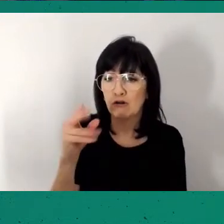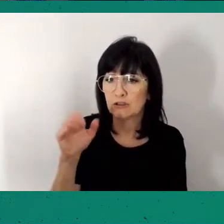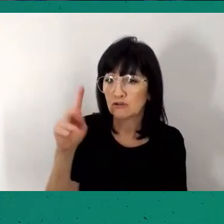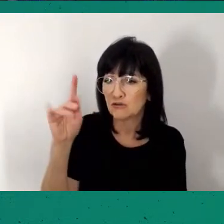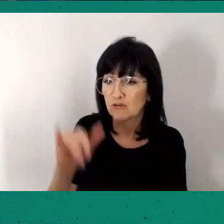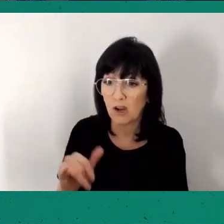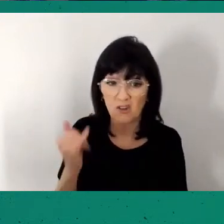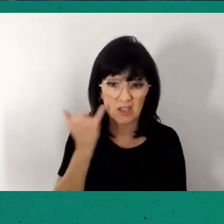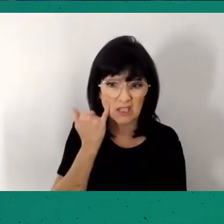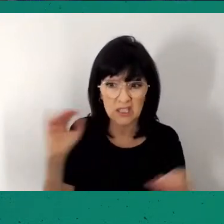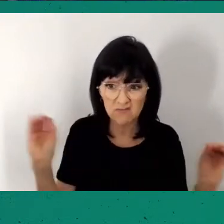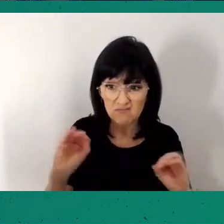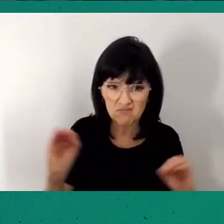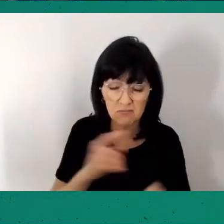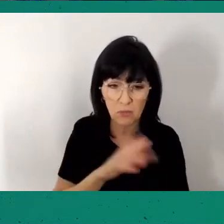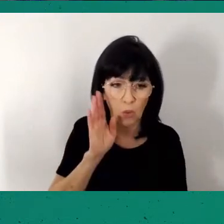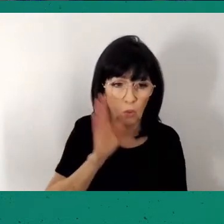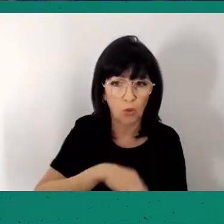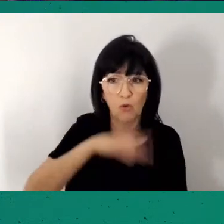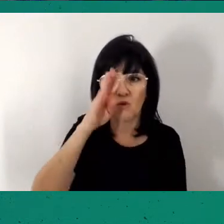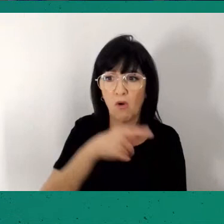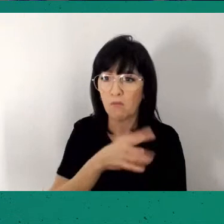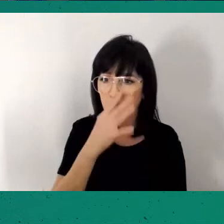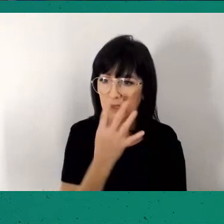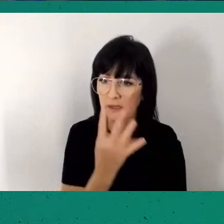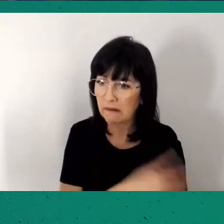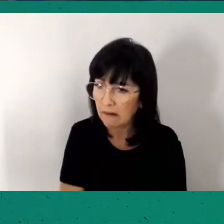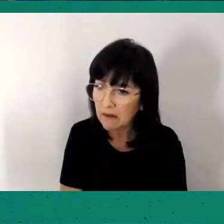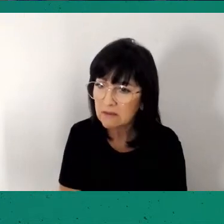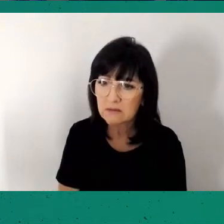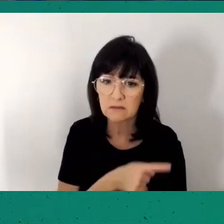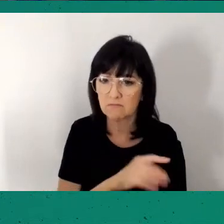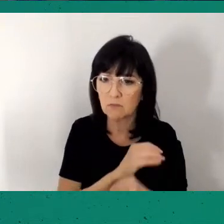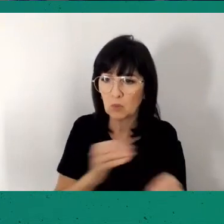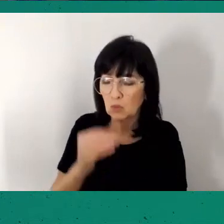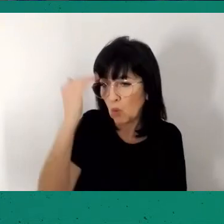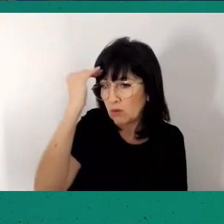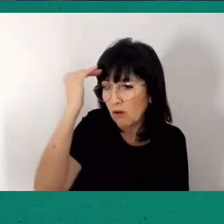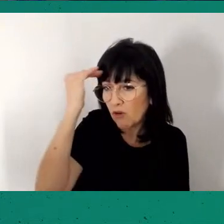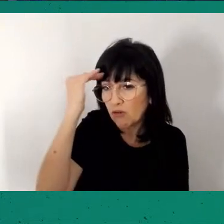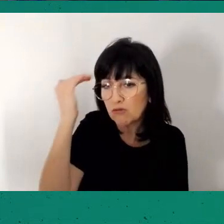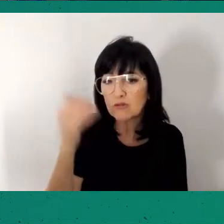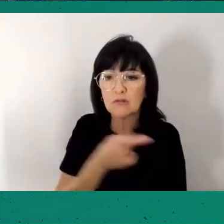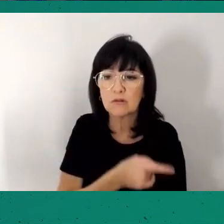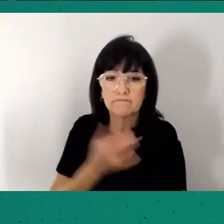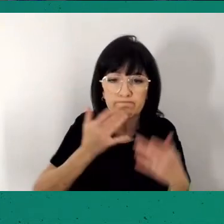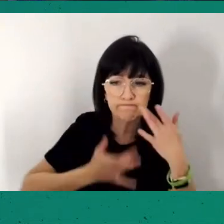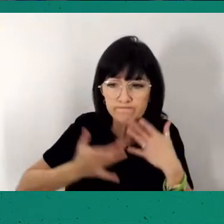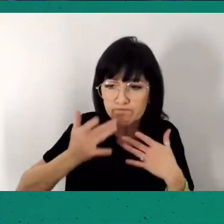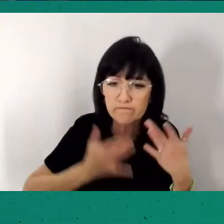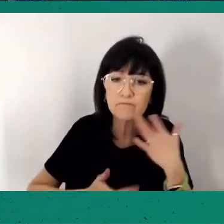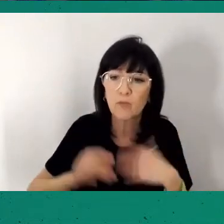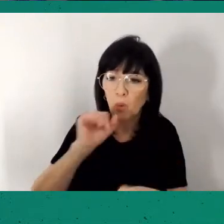neglected and debased, forming a noxious mass in the midst of our population."